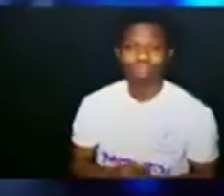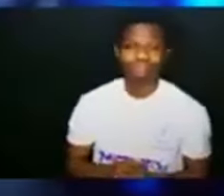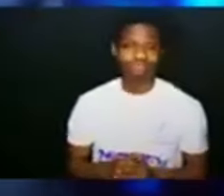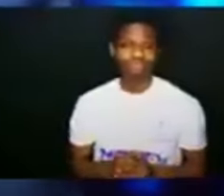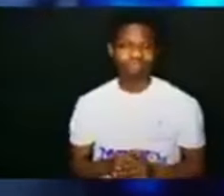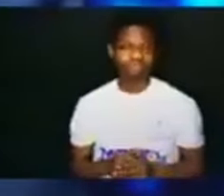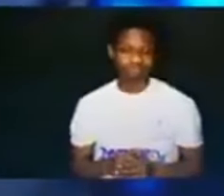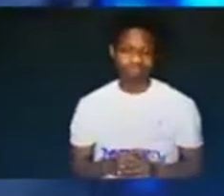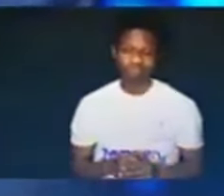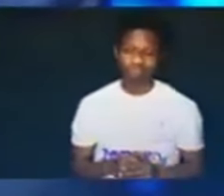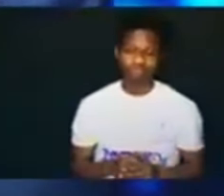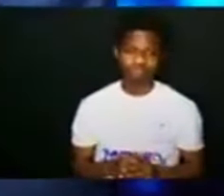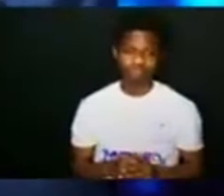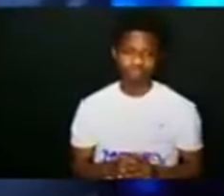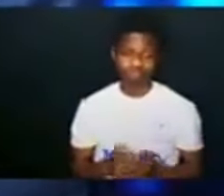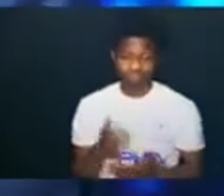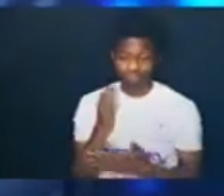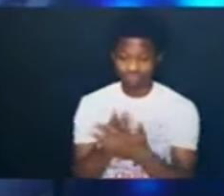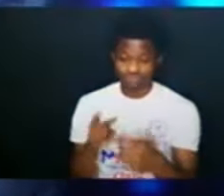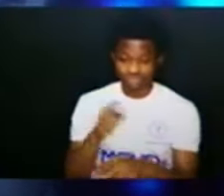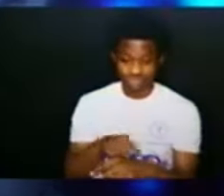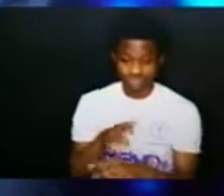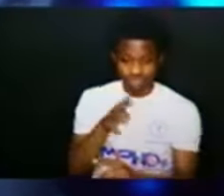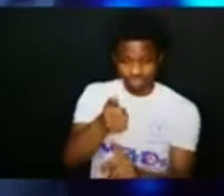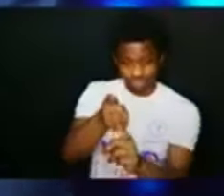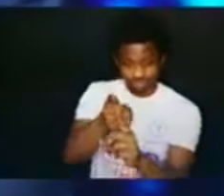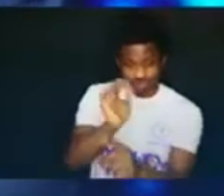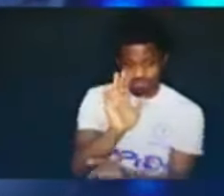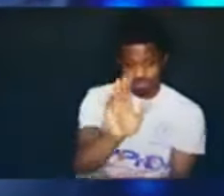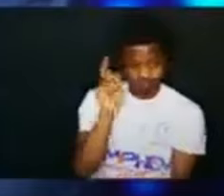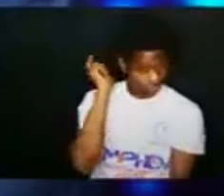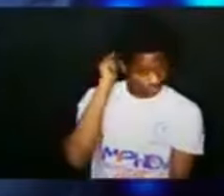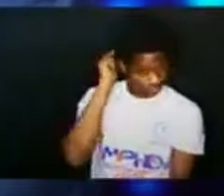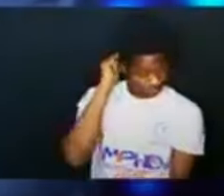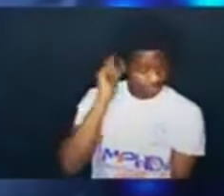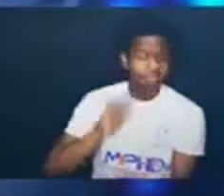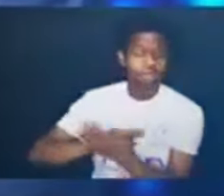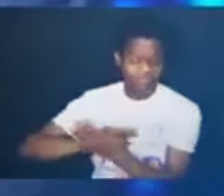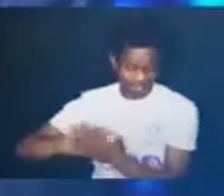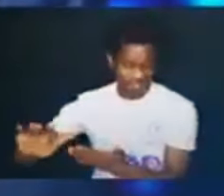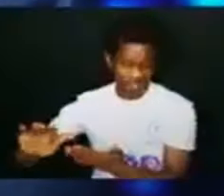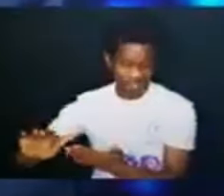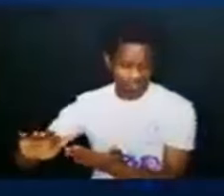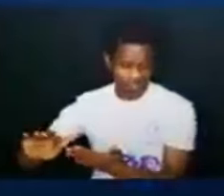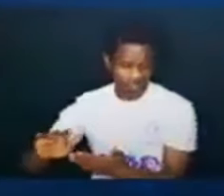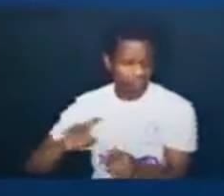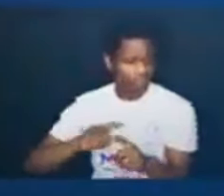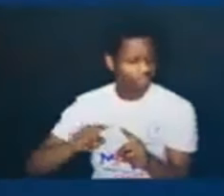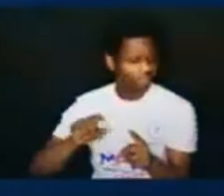However, see, sometimes your conscience might be clear, but it may not